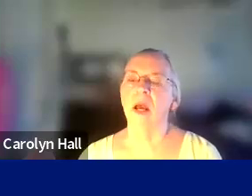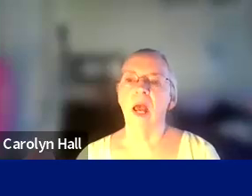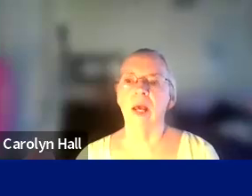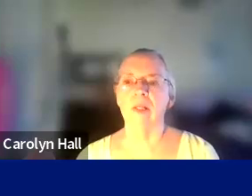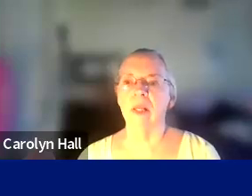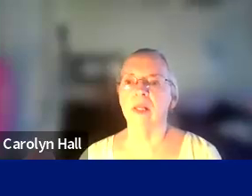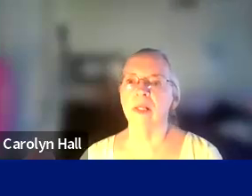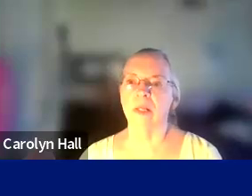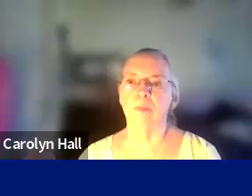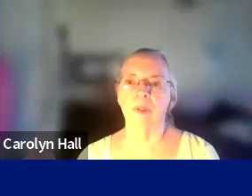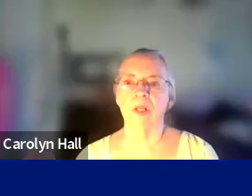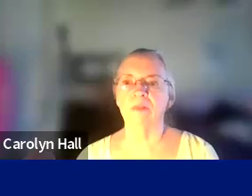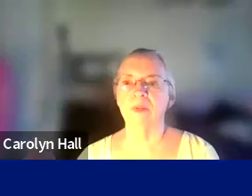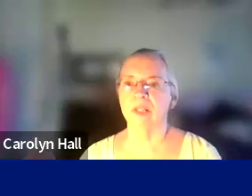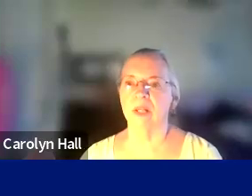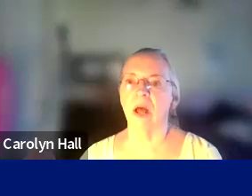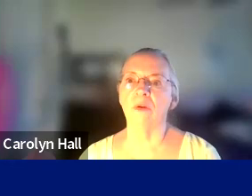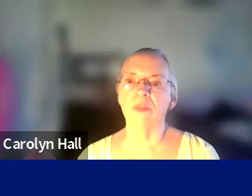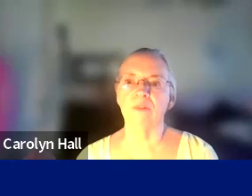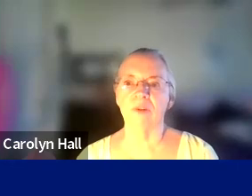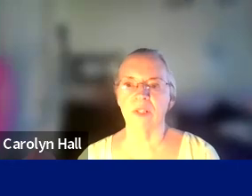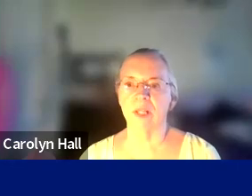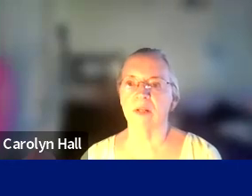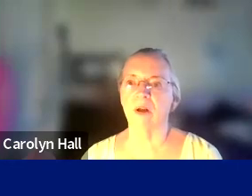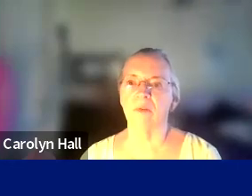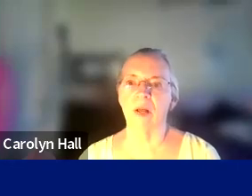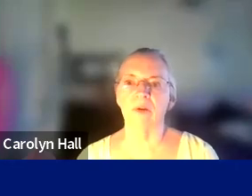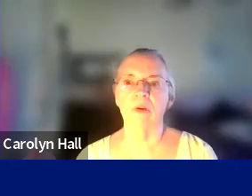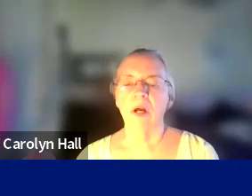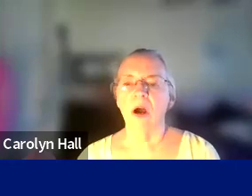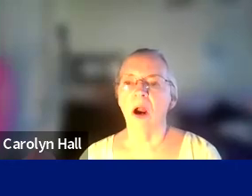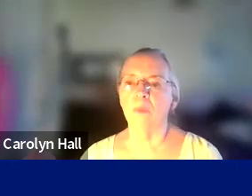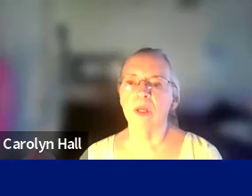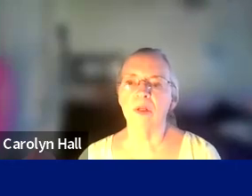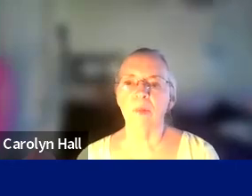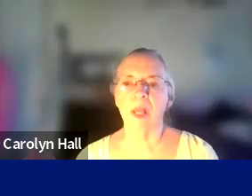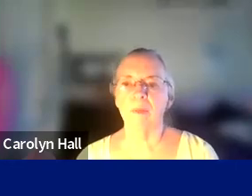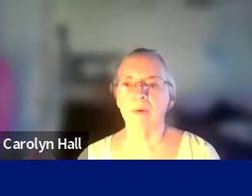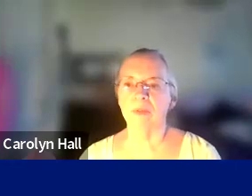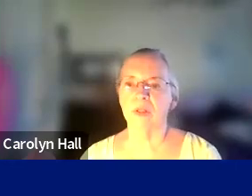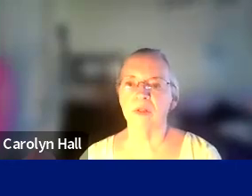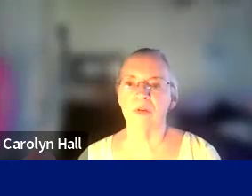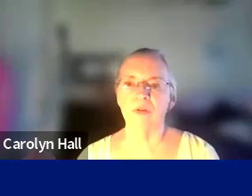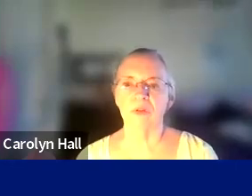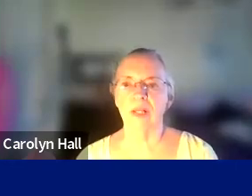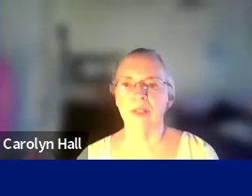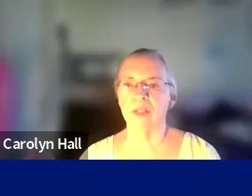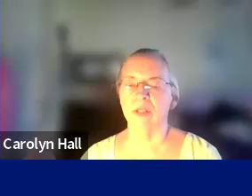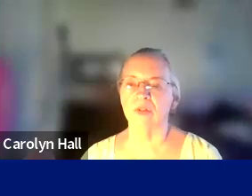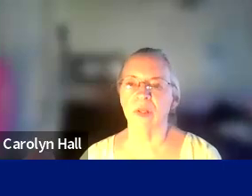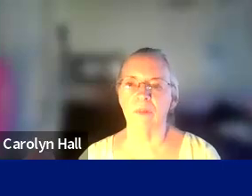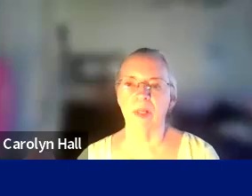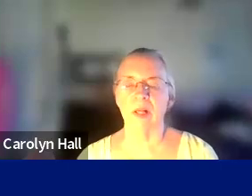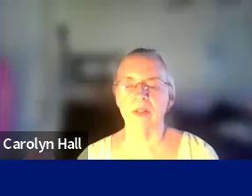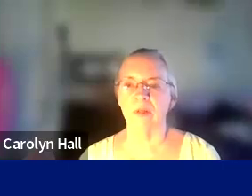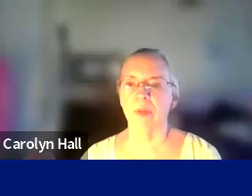something and it isn't productive, it isn't healthy for the state of Colorado. Are we going to be able to transition